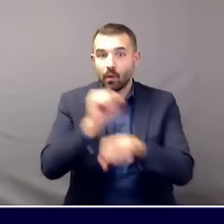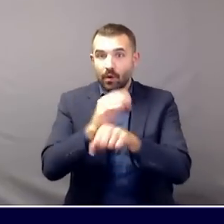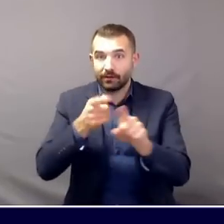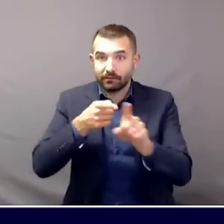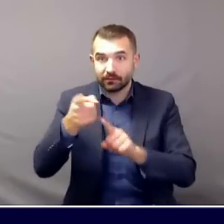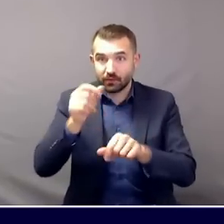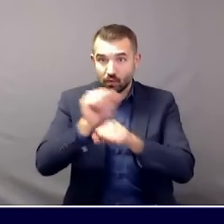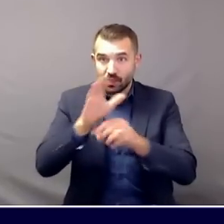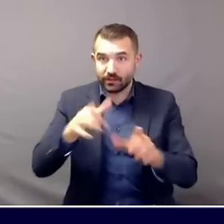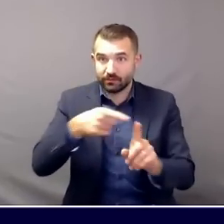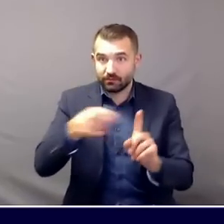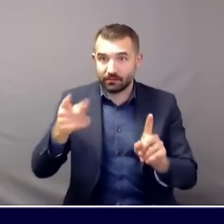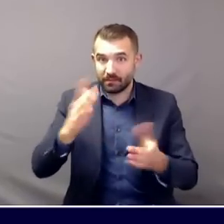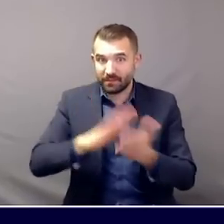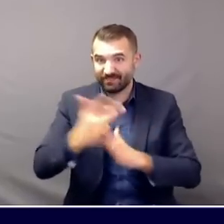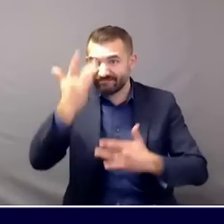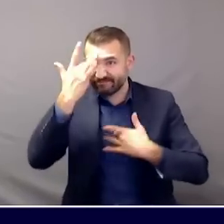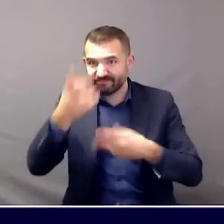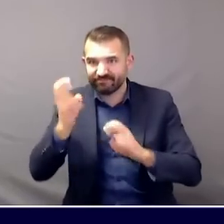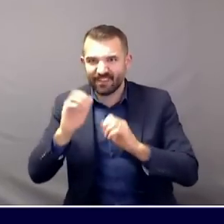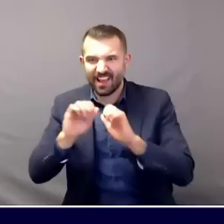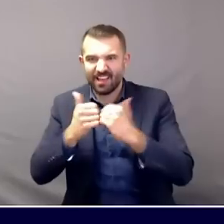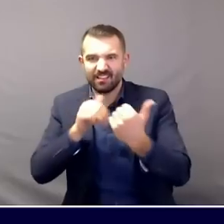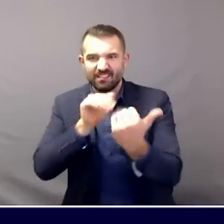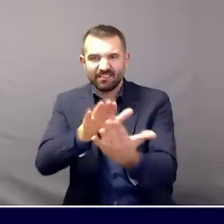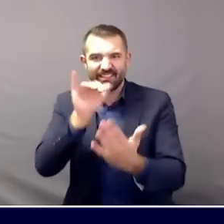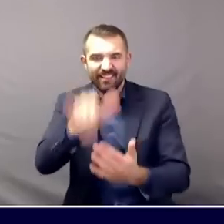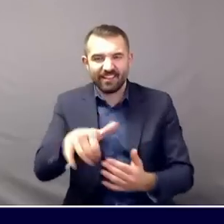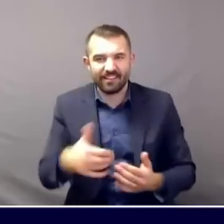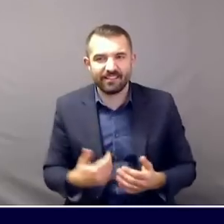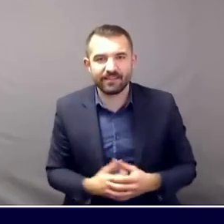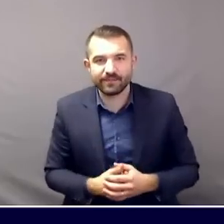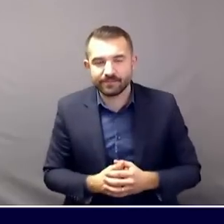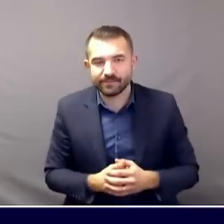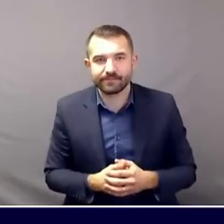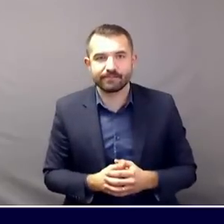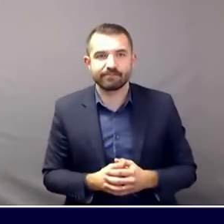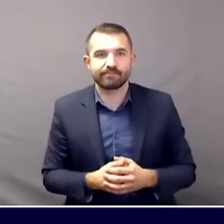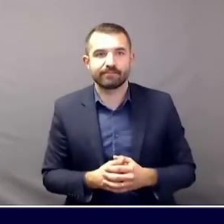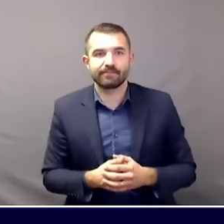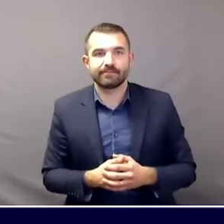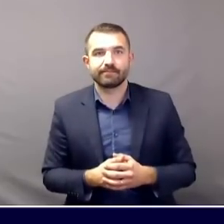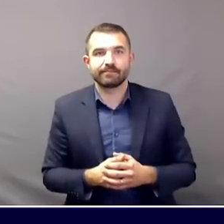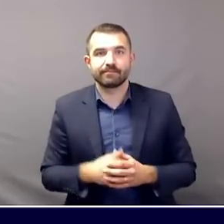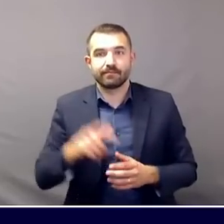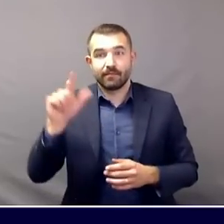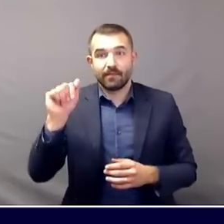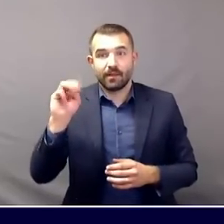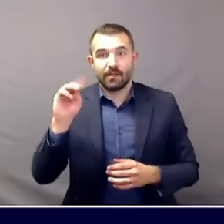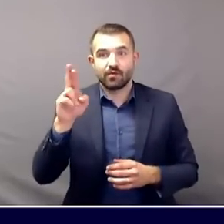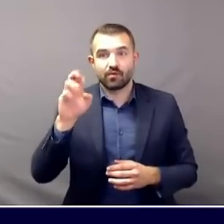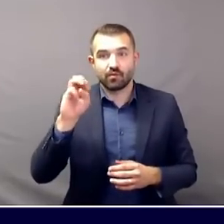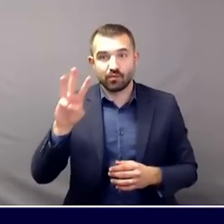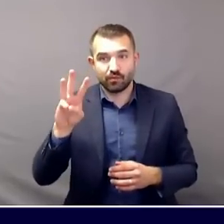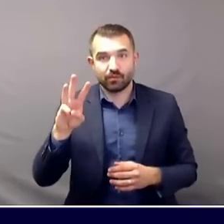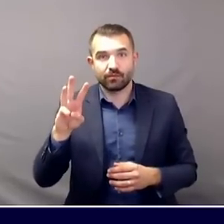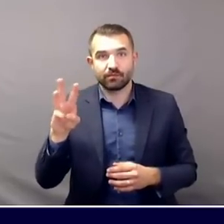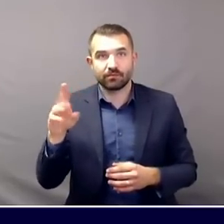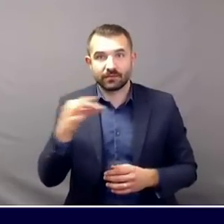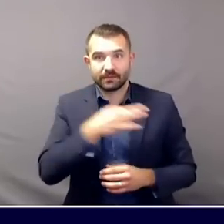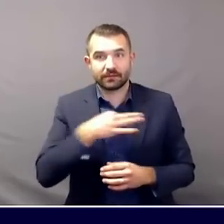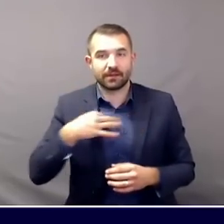I might Go ahead, begin to Commissioner. answer. Yep, I'll begin to answer that because we have been in regular contact with our hospitals since the spring